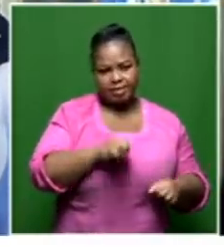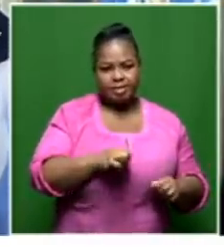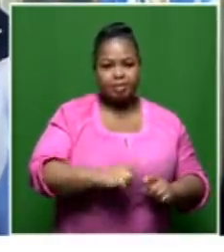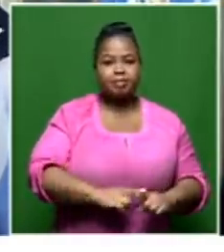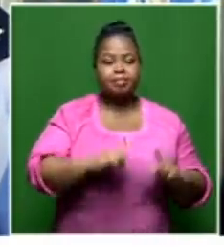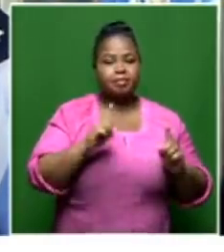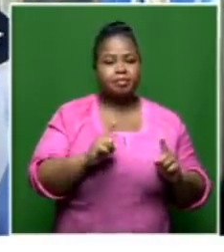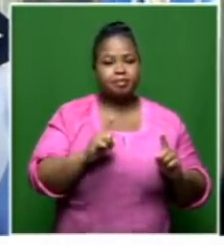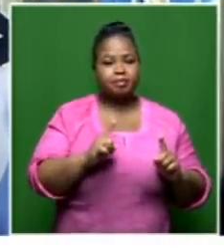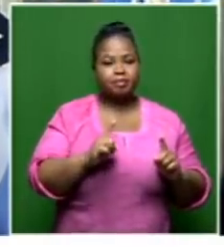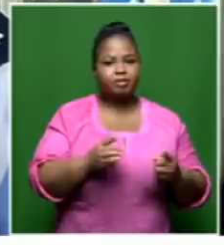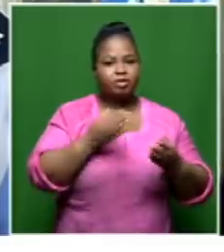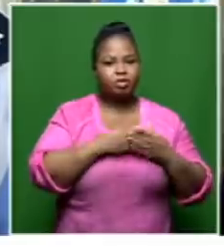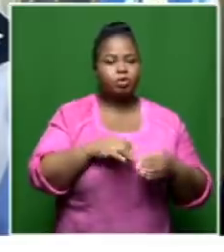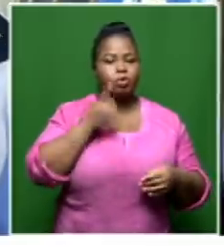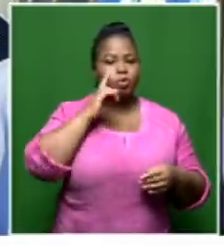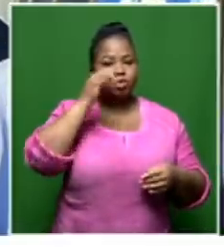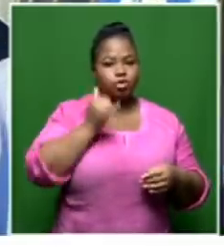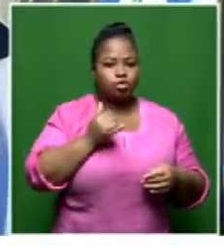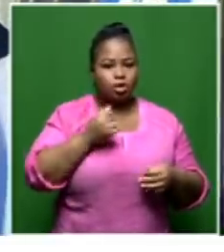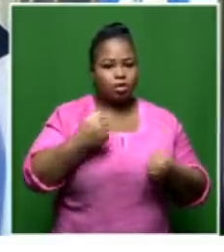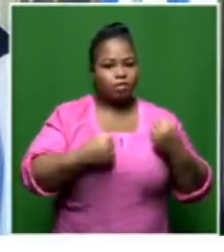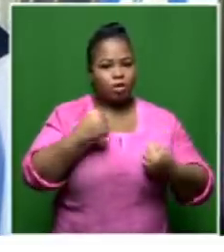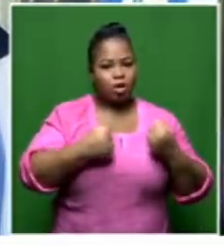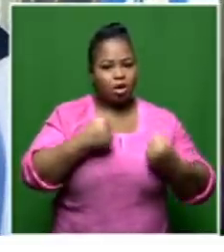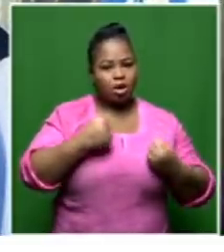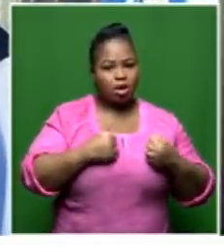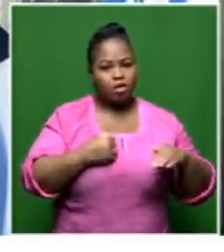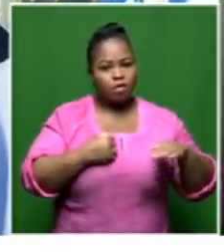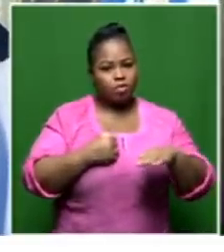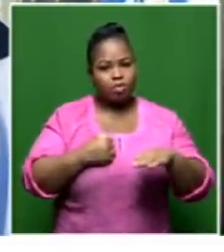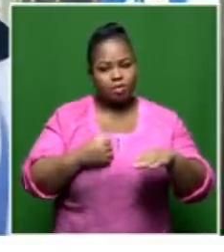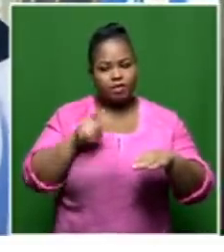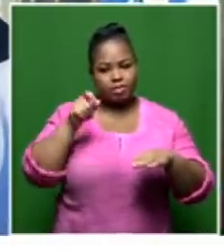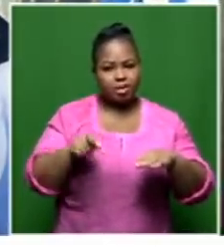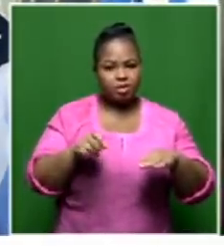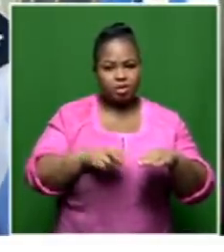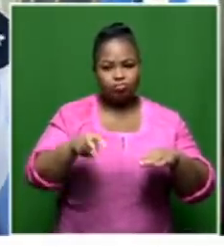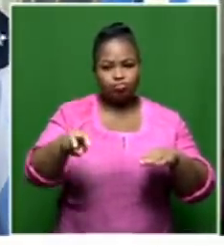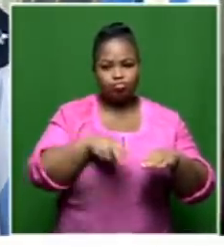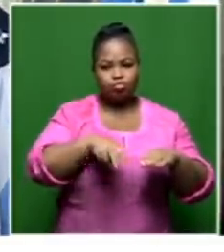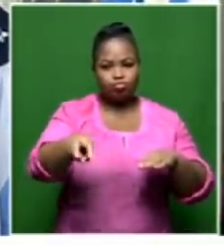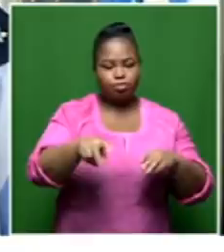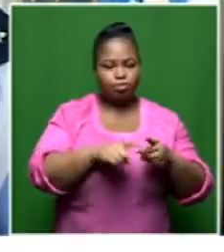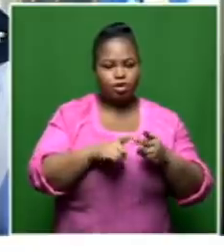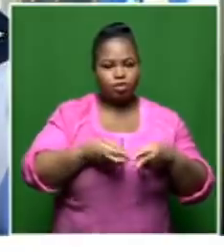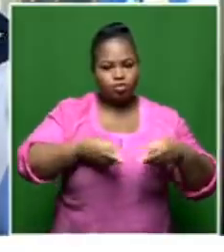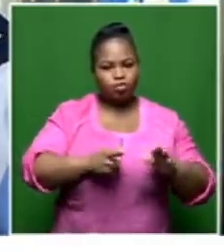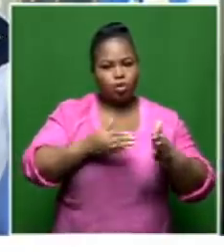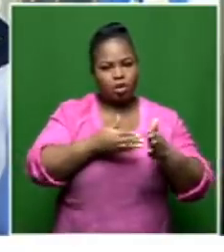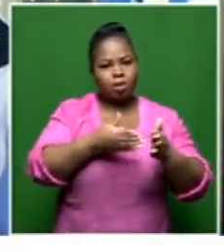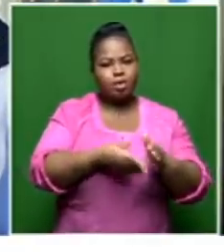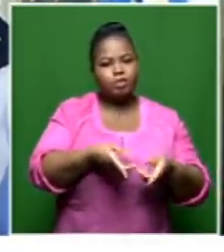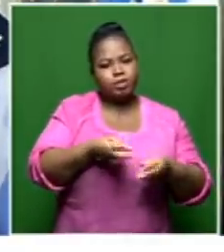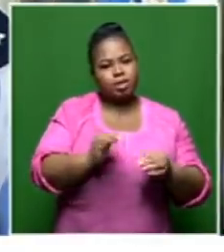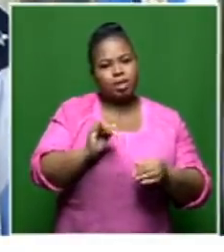will be vehicle checkpoints, there will be movement checkpoints, there will be roadblocks held. And